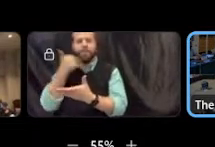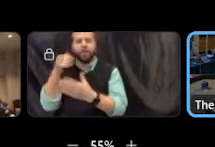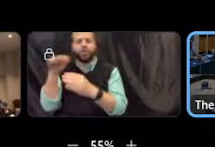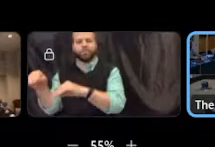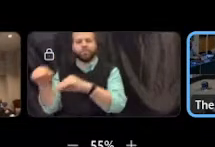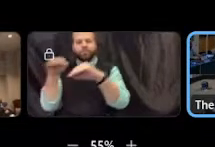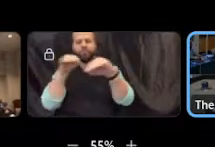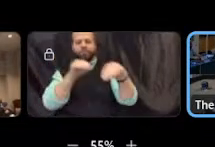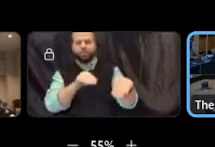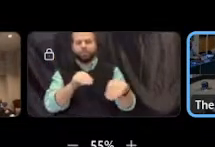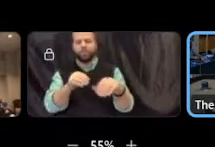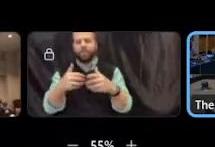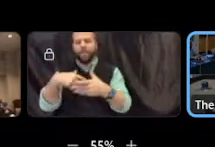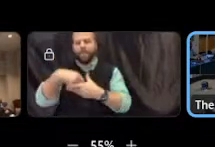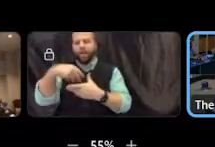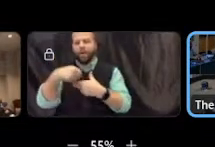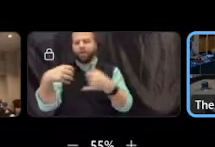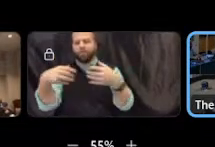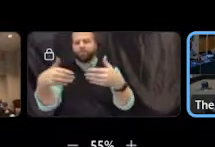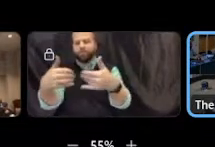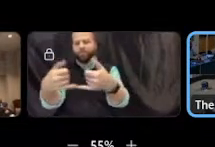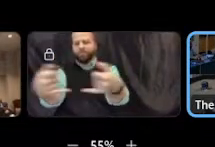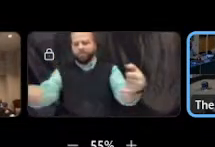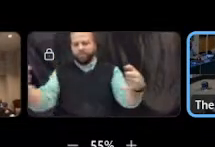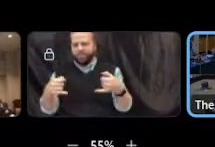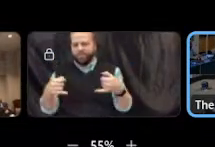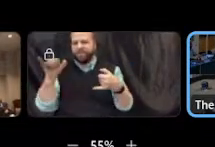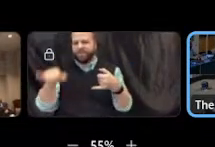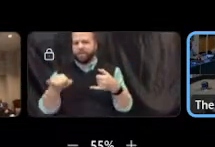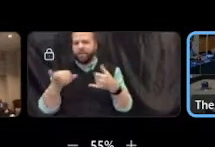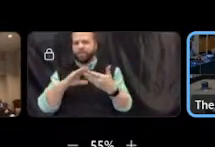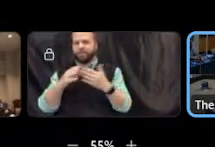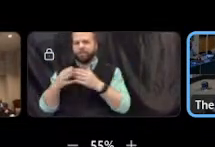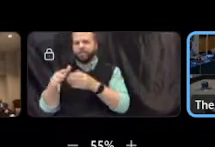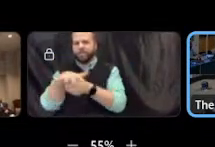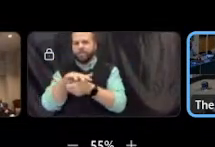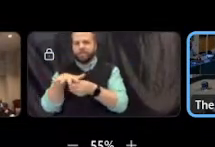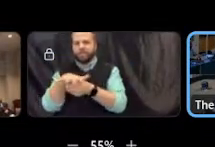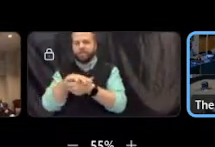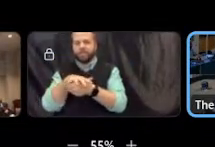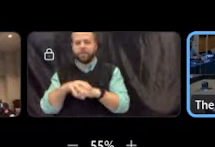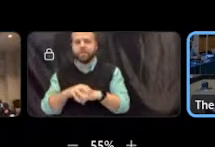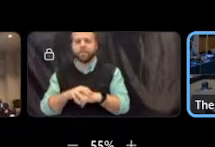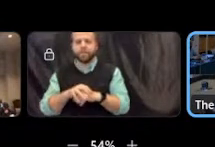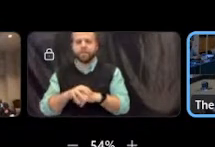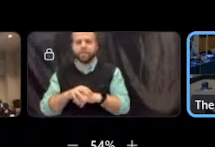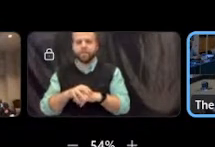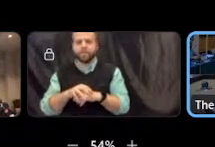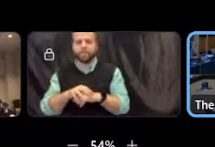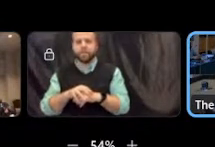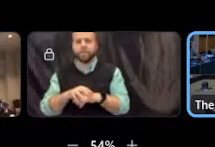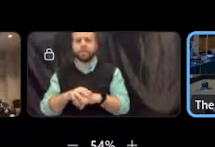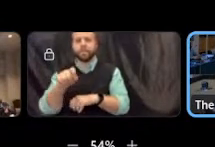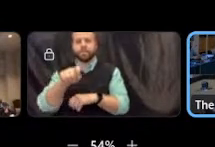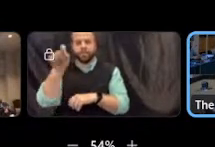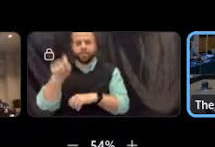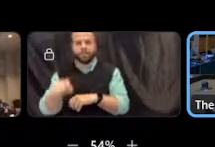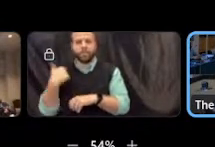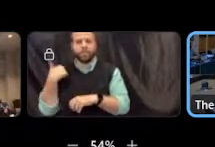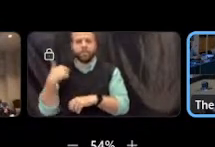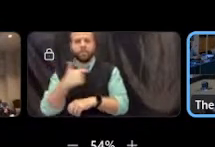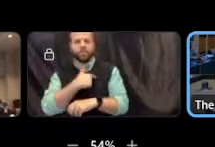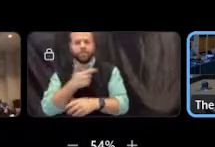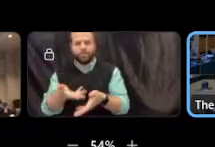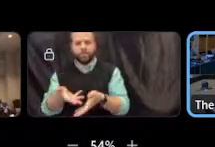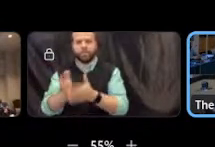edge of a single-family subdivision in a more transitional area, not in the center of a single-family neighborhood. Therefore, staff recommends denial of the